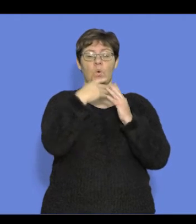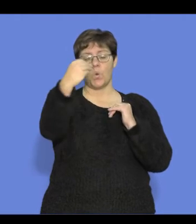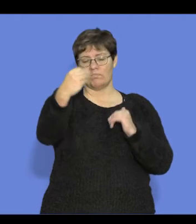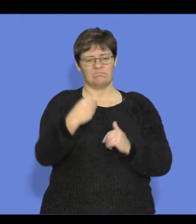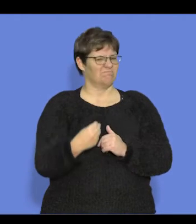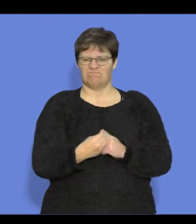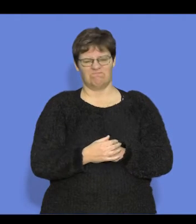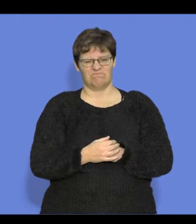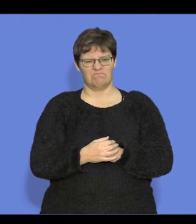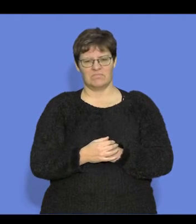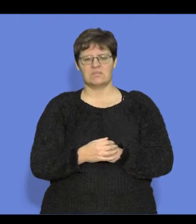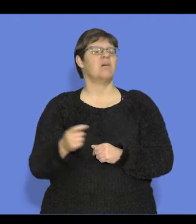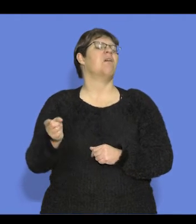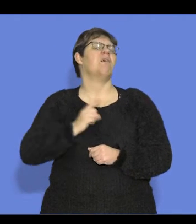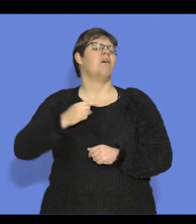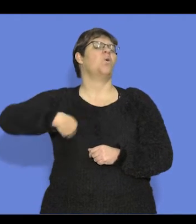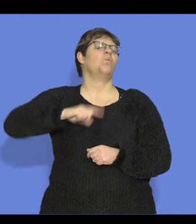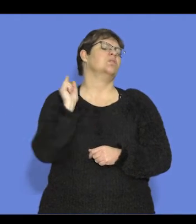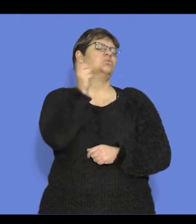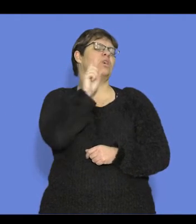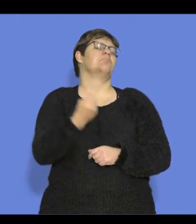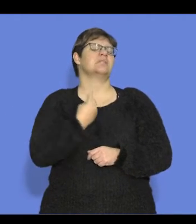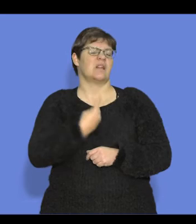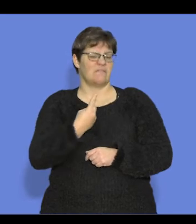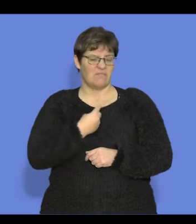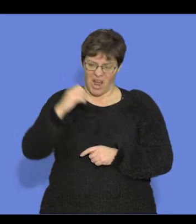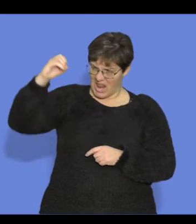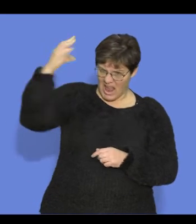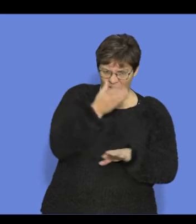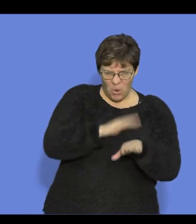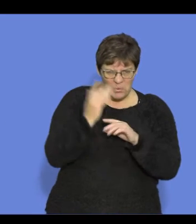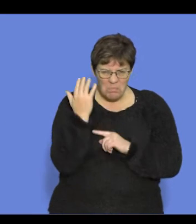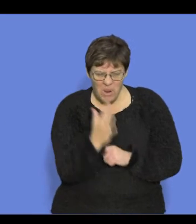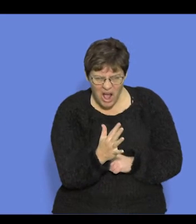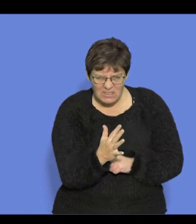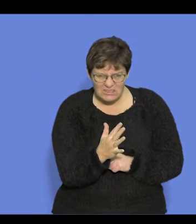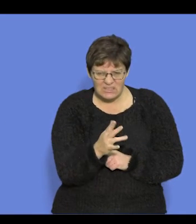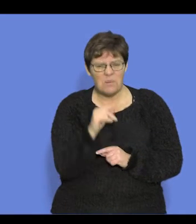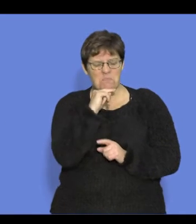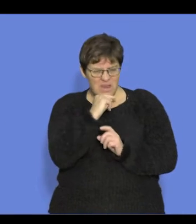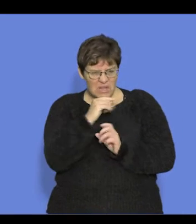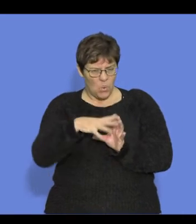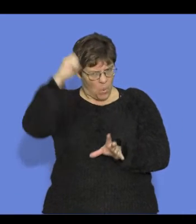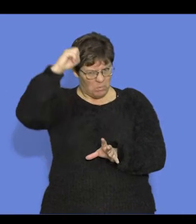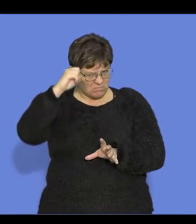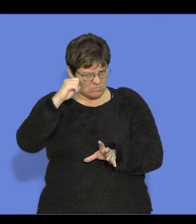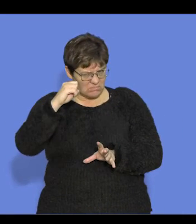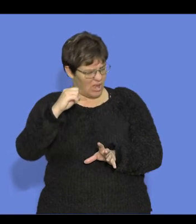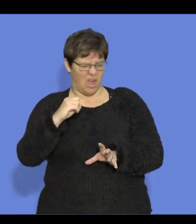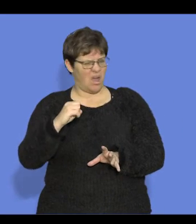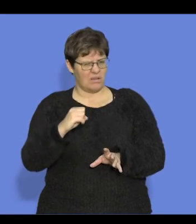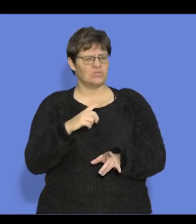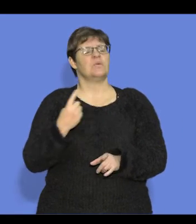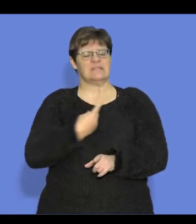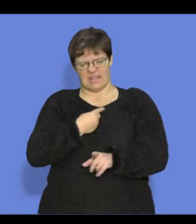And they decide, let's check and see if she is telling the truth. So they decide to do